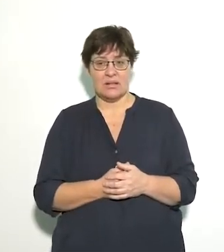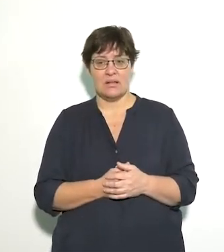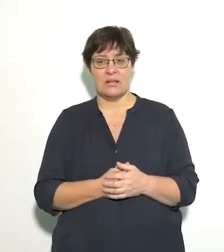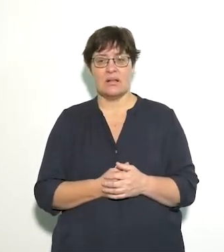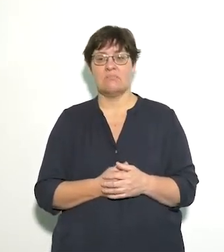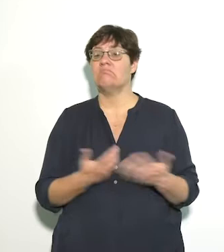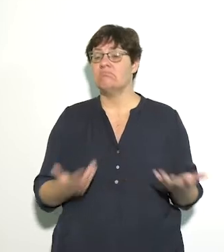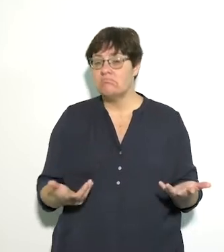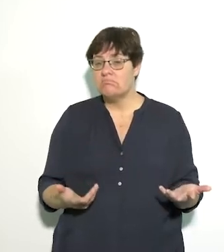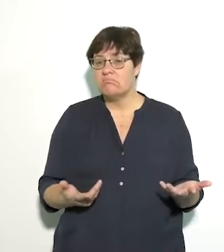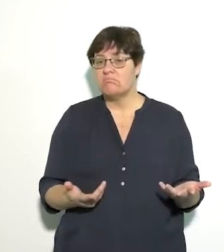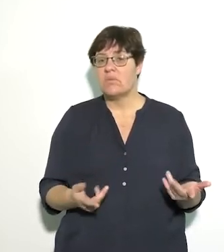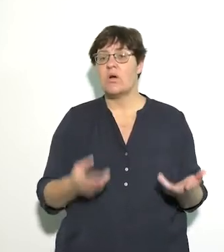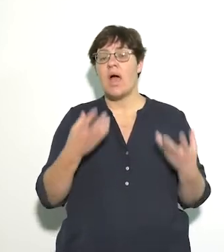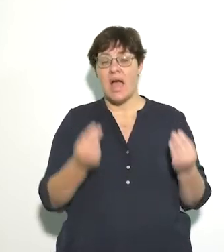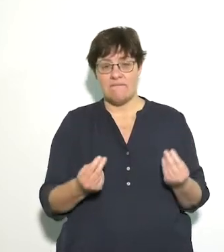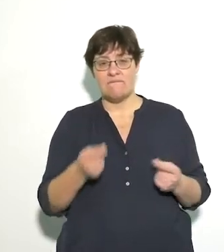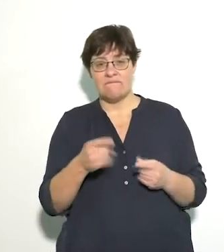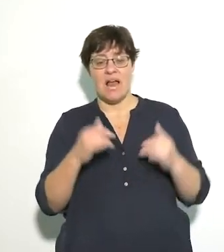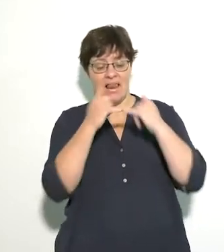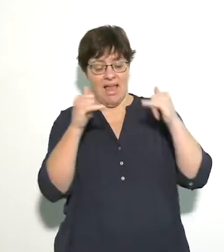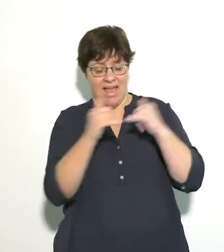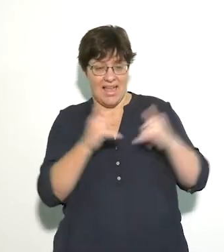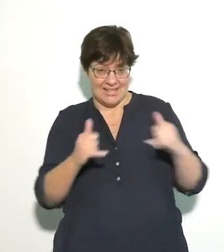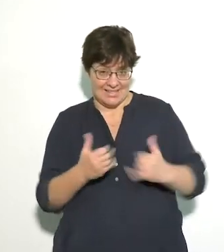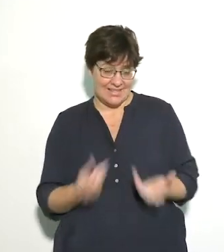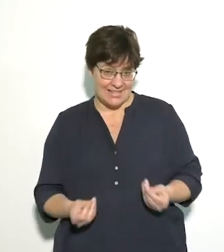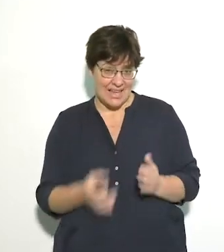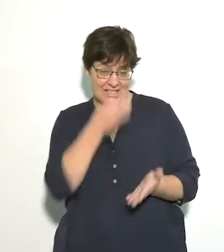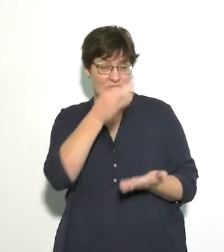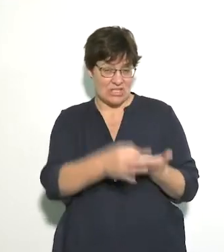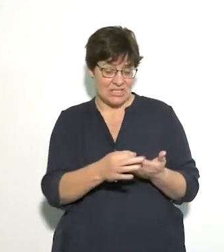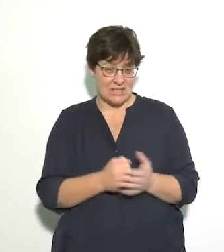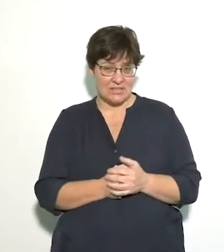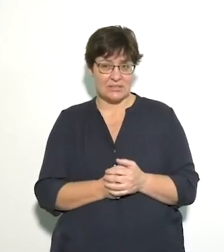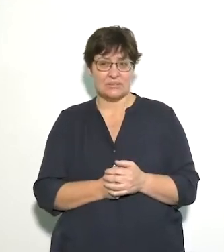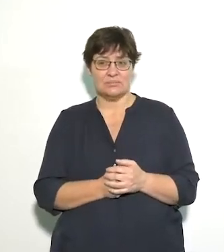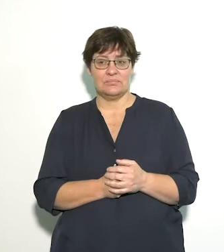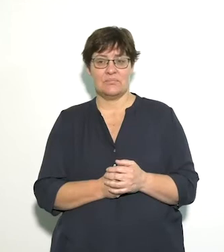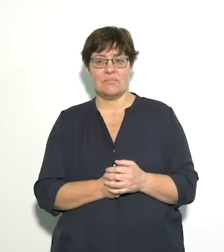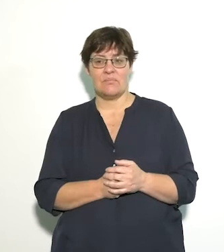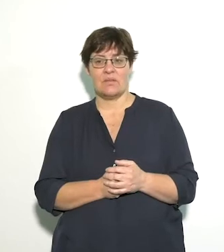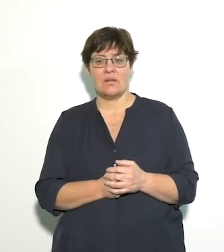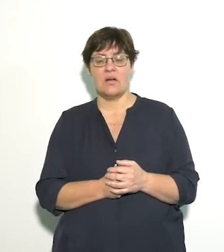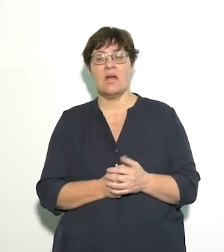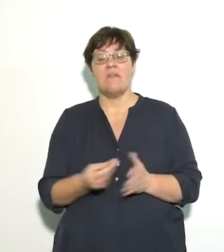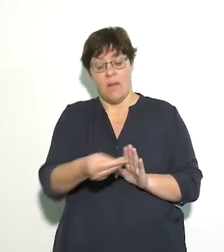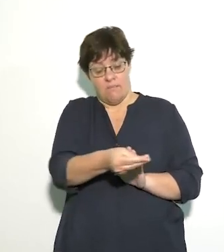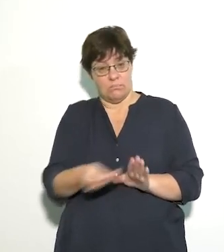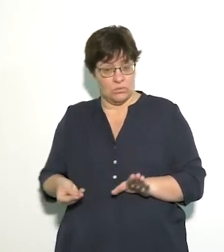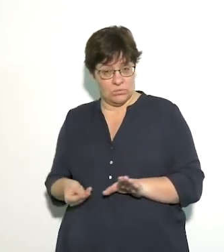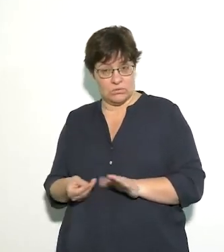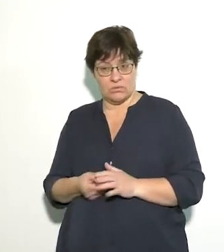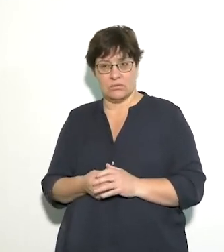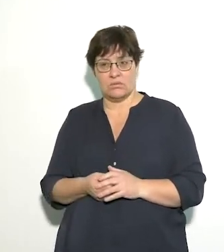or blank pages is that you have one with lines. Now, I just want to quickly show you that if I pull one